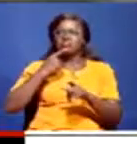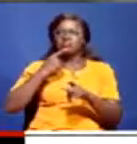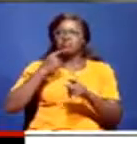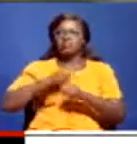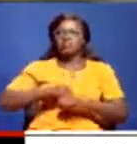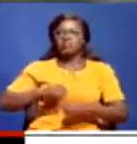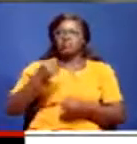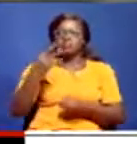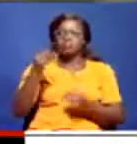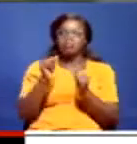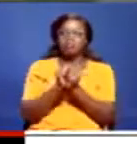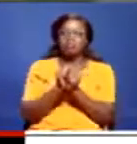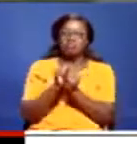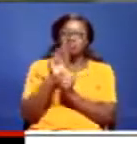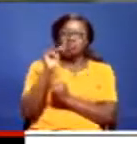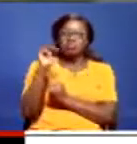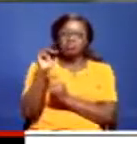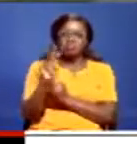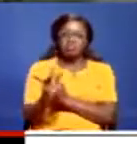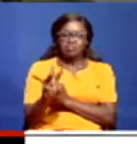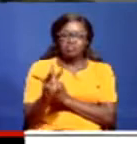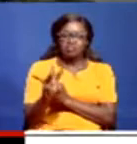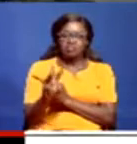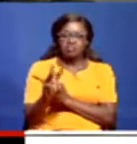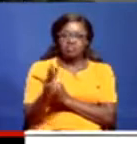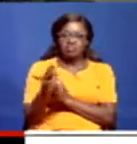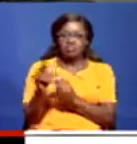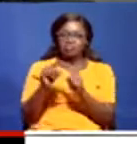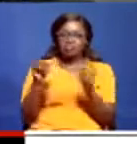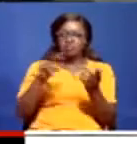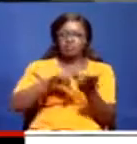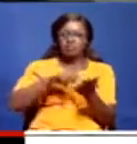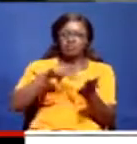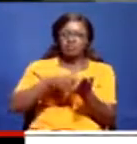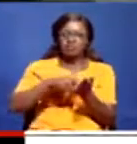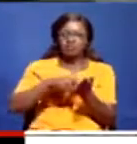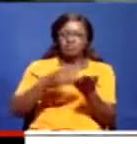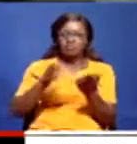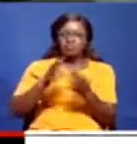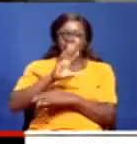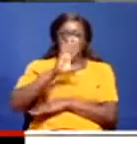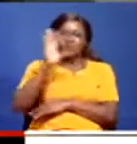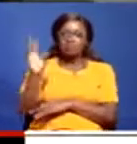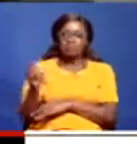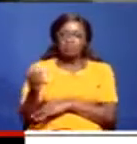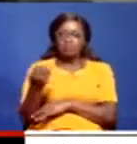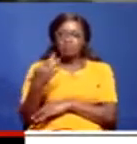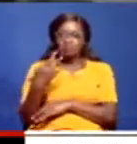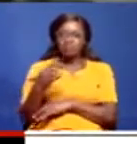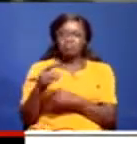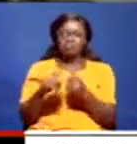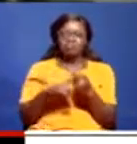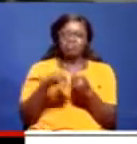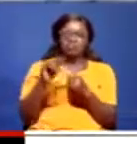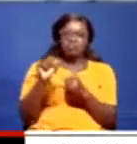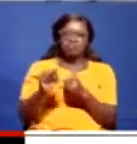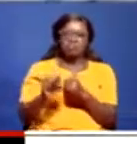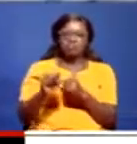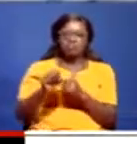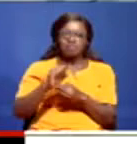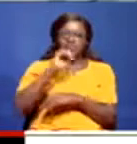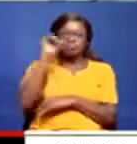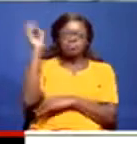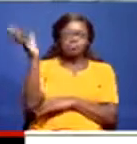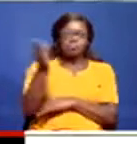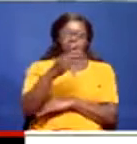310 megawatts, making it the largest project of its kind on the continent, with 365 wind turbines, each with